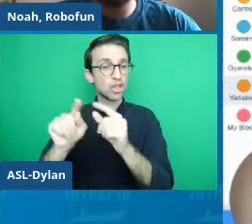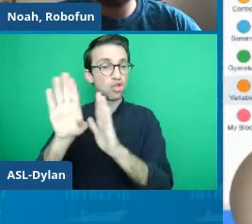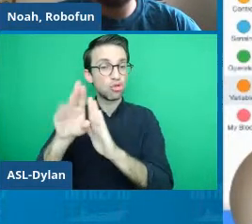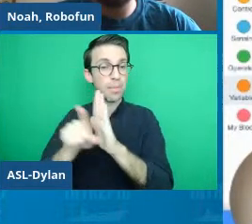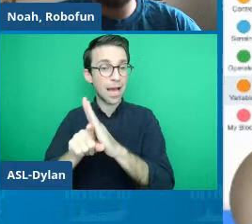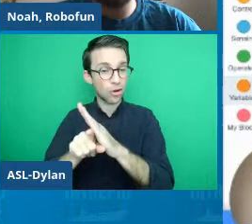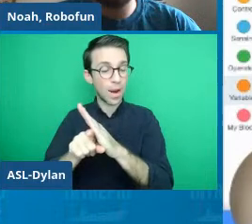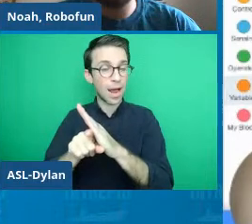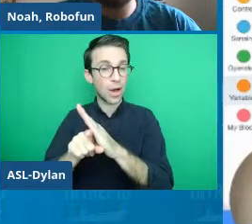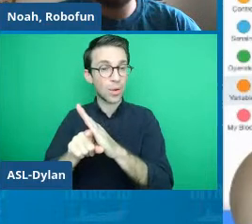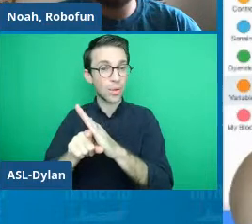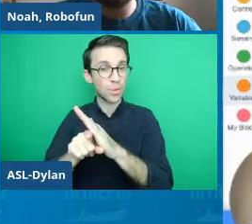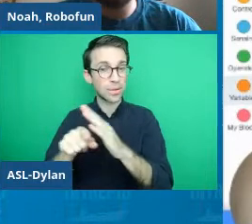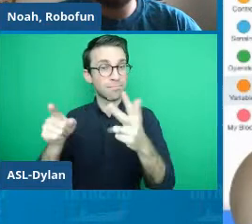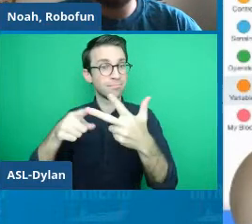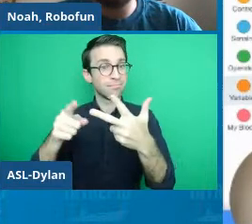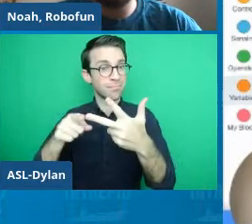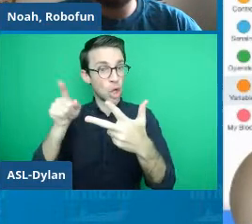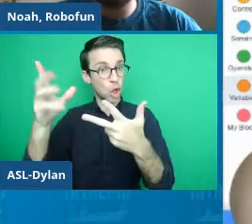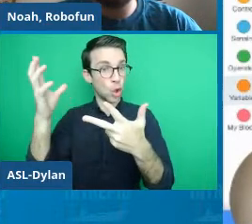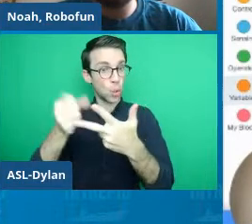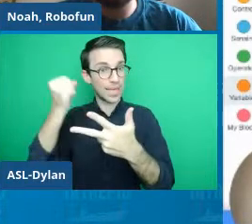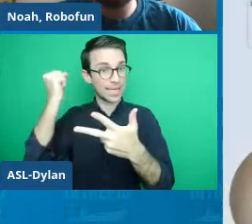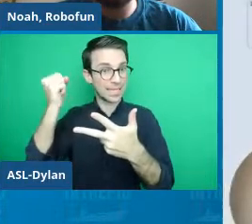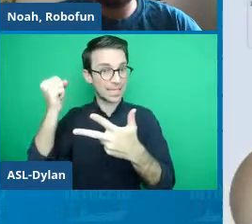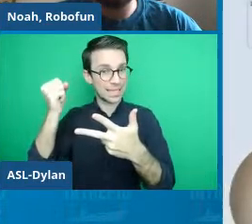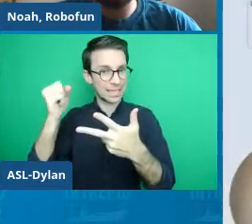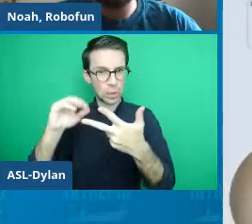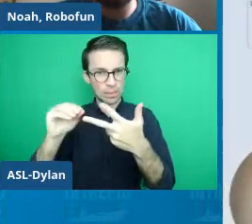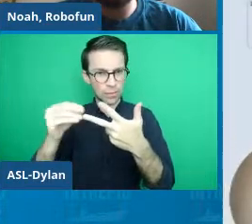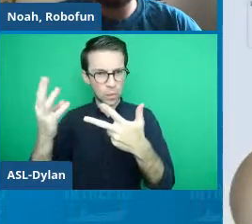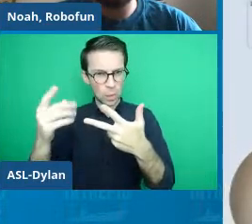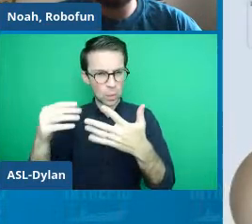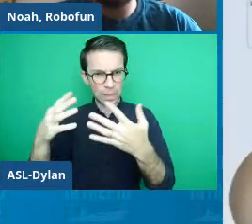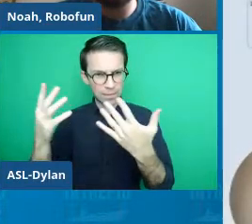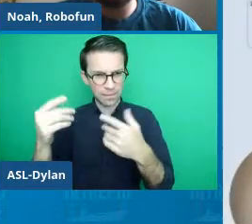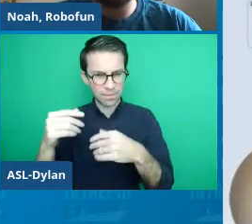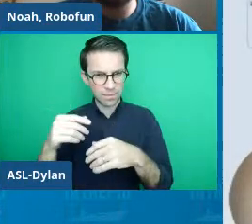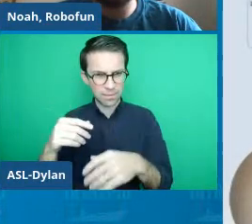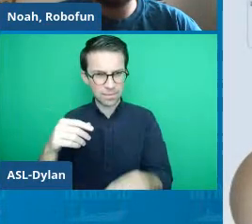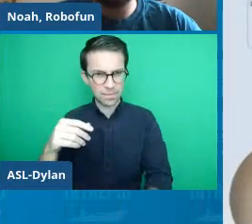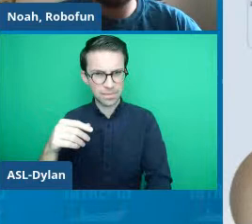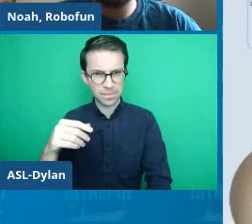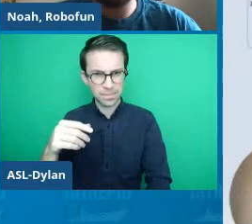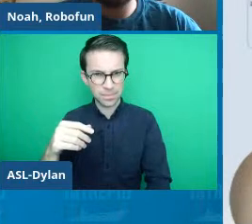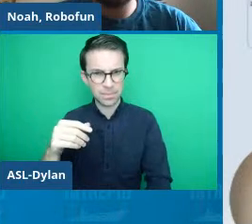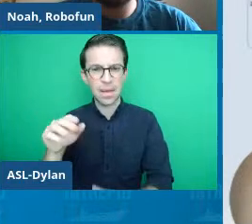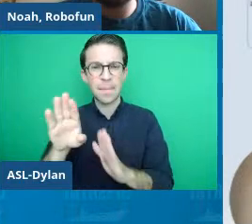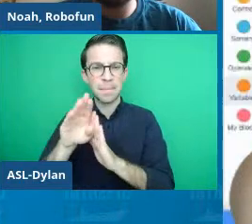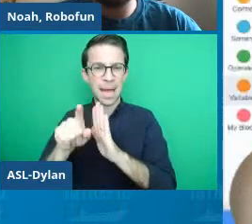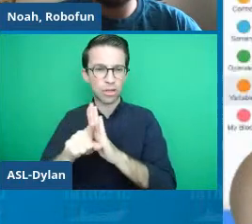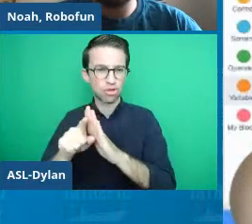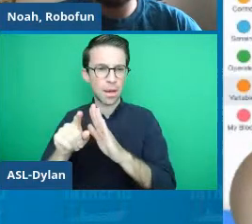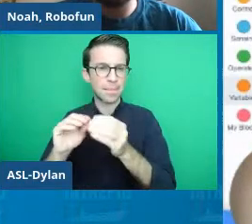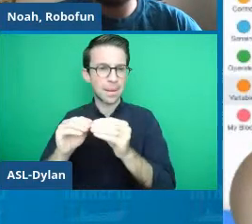says you win, right? I think it's 4. Let's see. Backdrop 4.